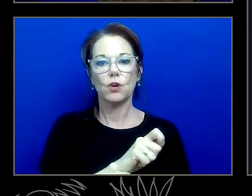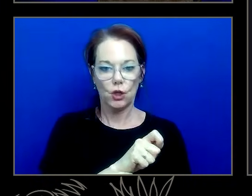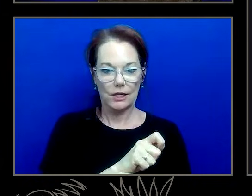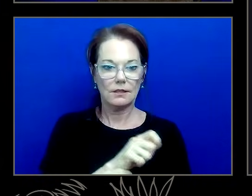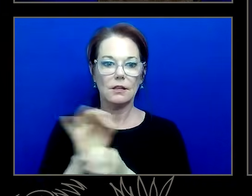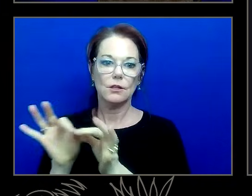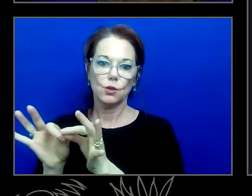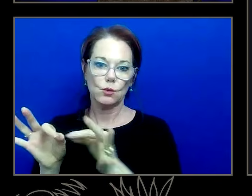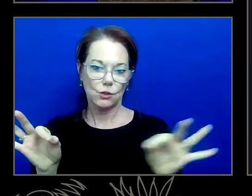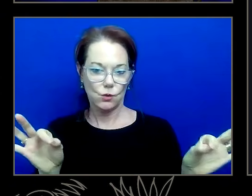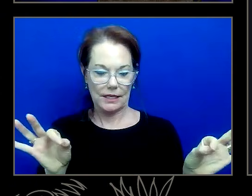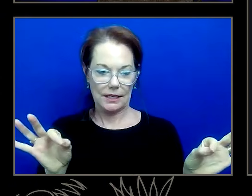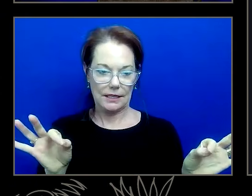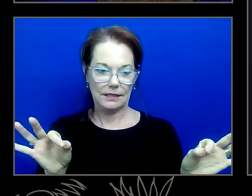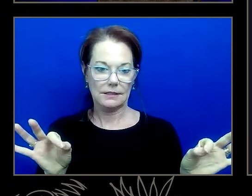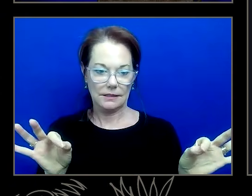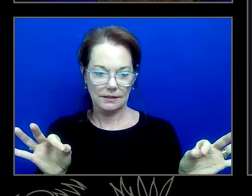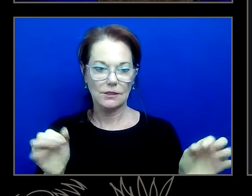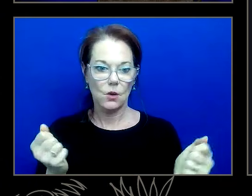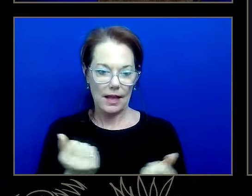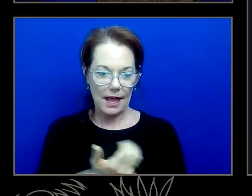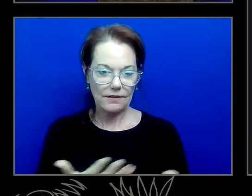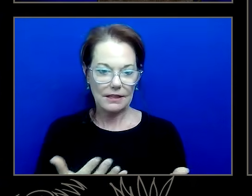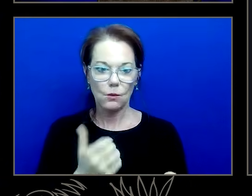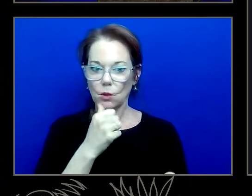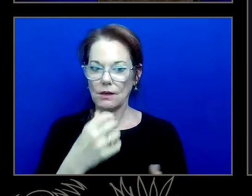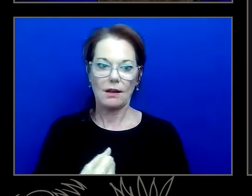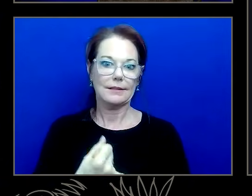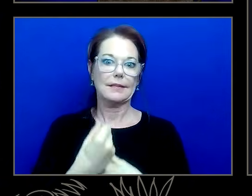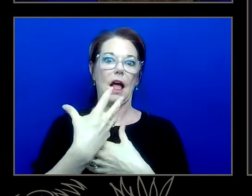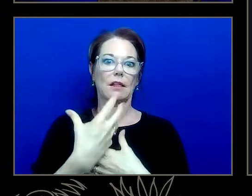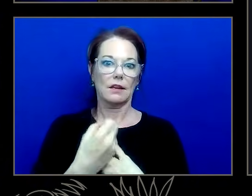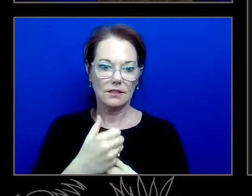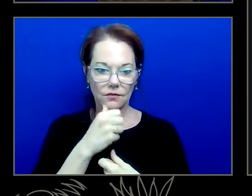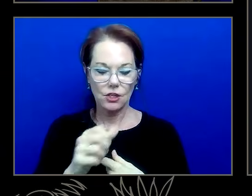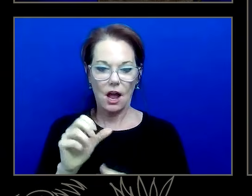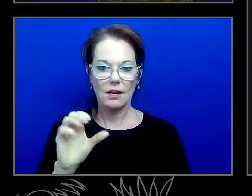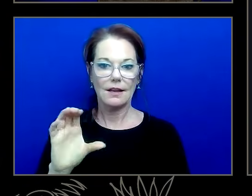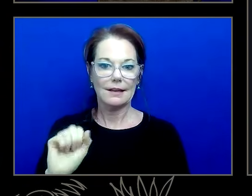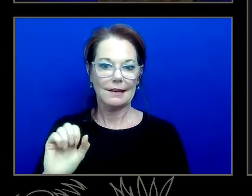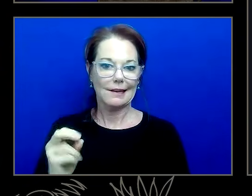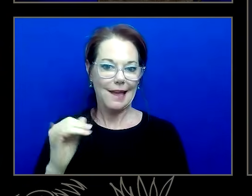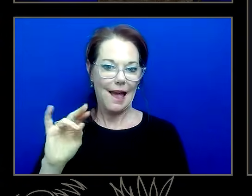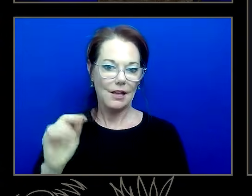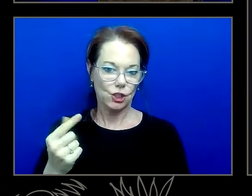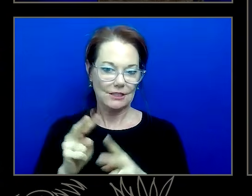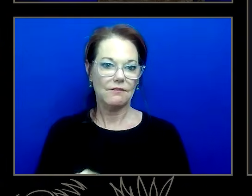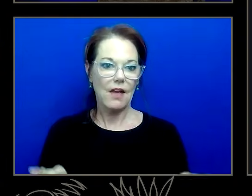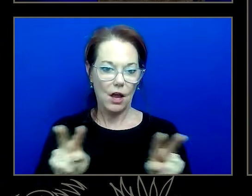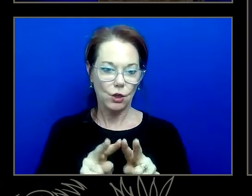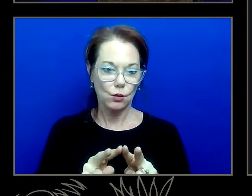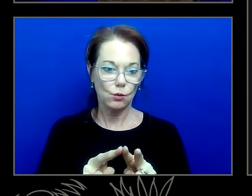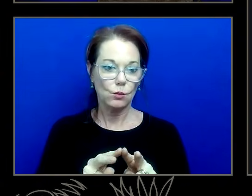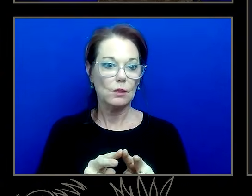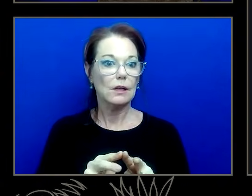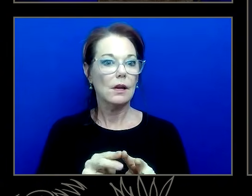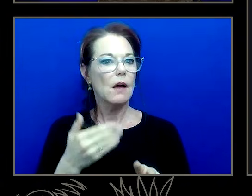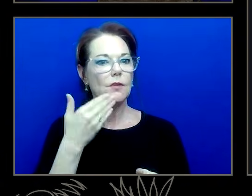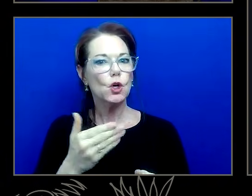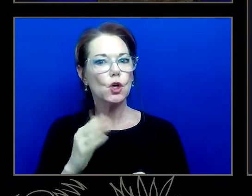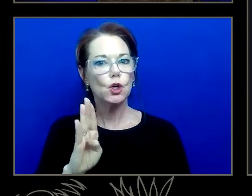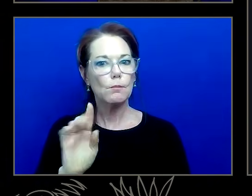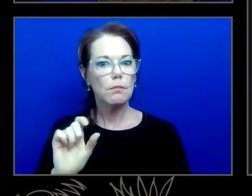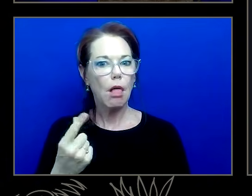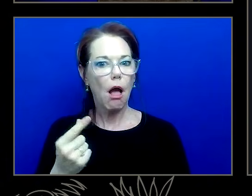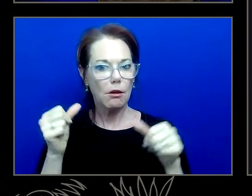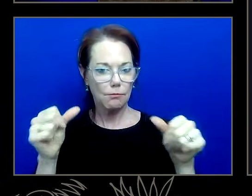is serializable and it doesn't yell at us for not caching the value or something like that. There's a really good blog post on this if you want to